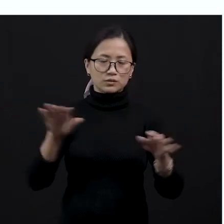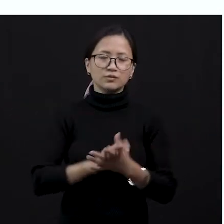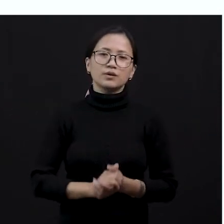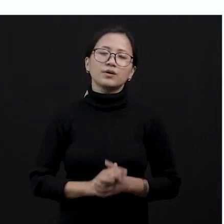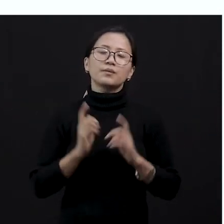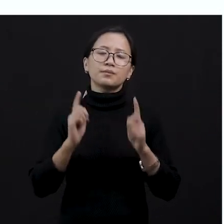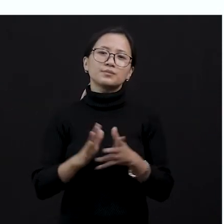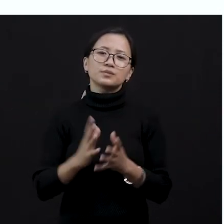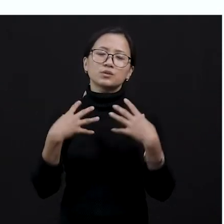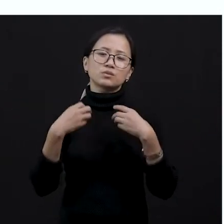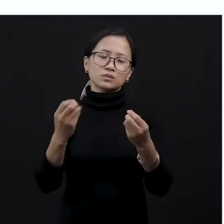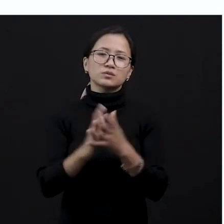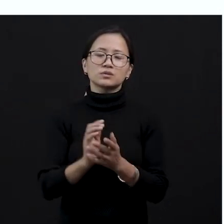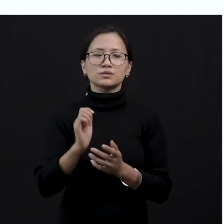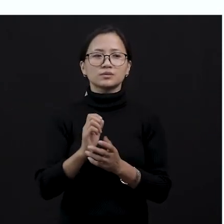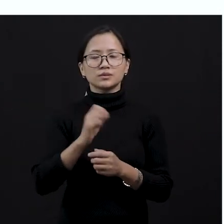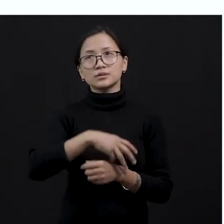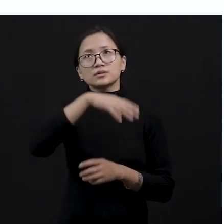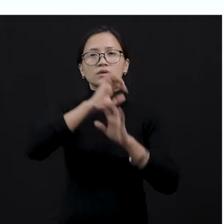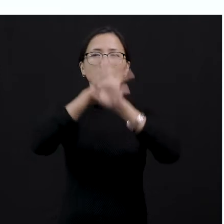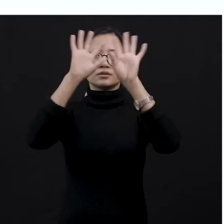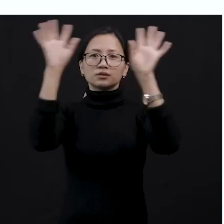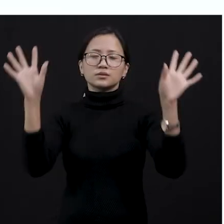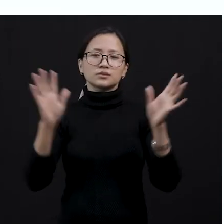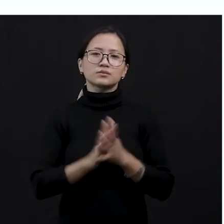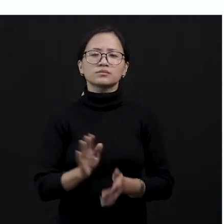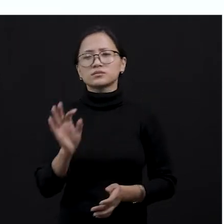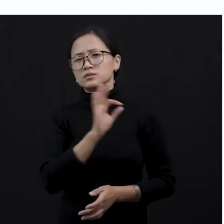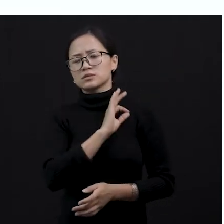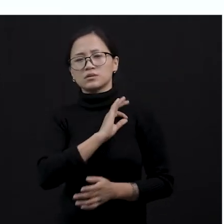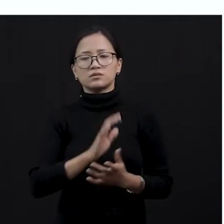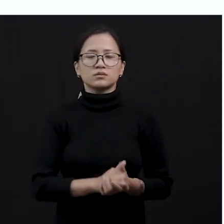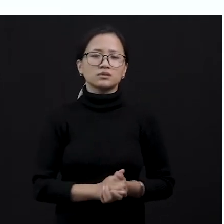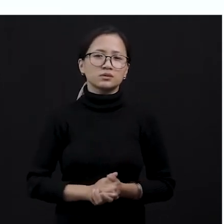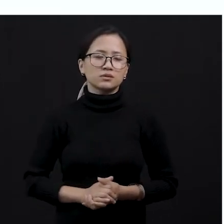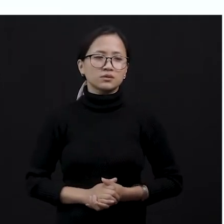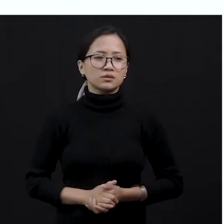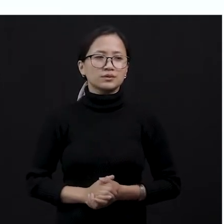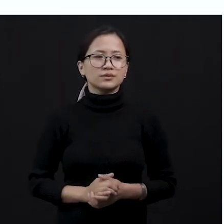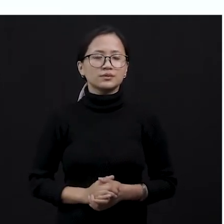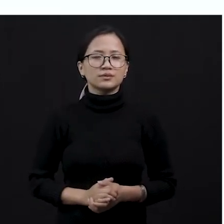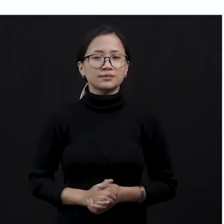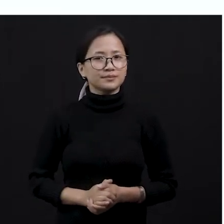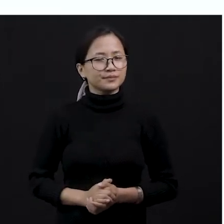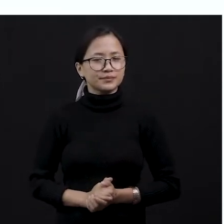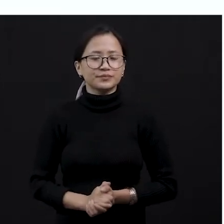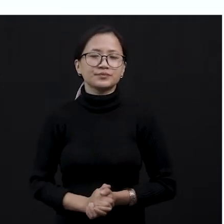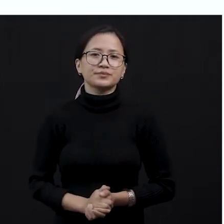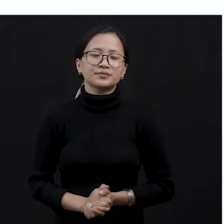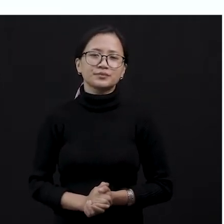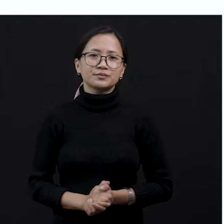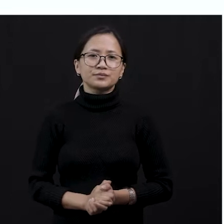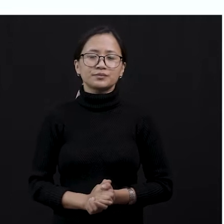the boy wants to be the sky. Okay, he really admires the rainbow. Now, if next line,